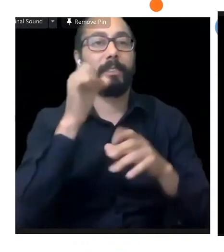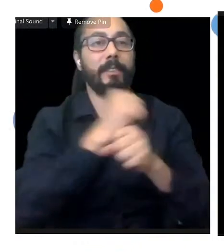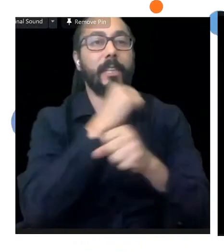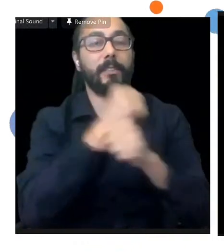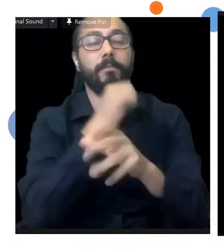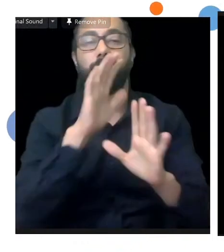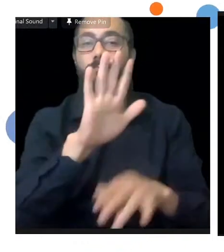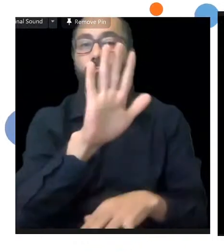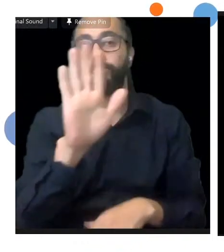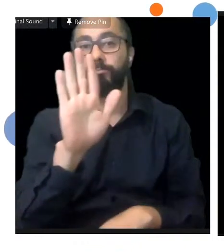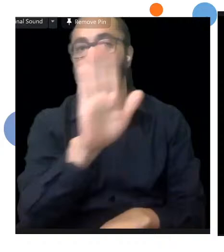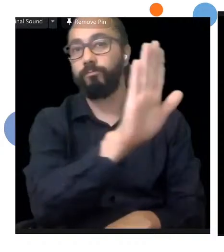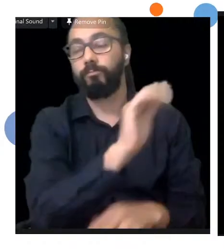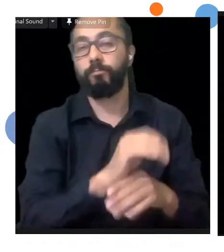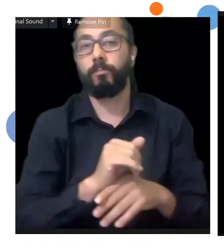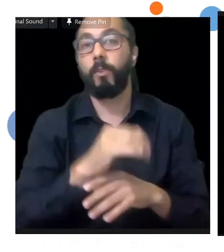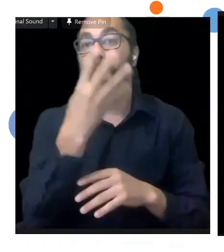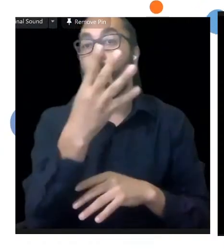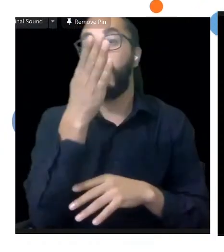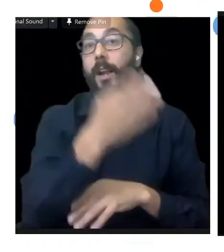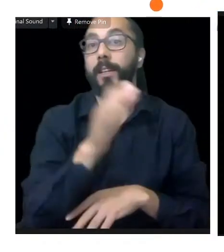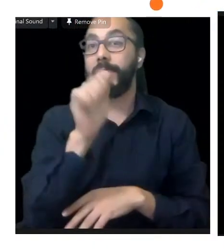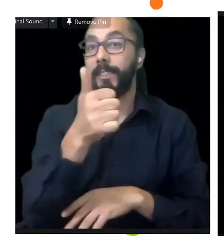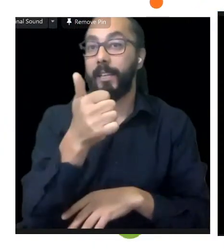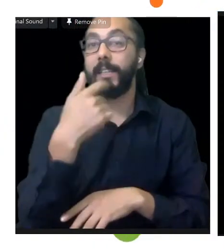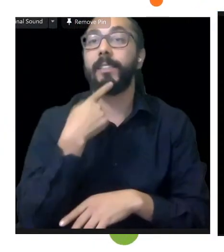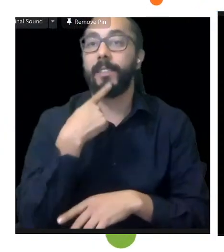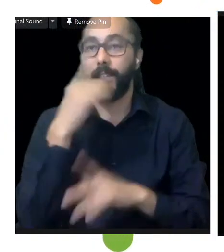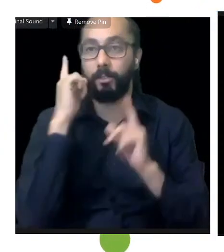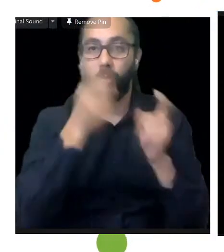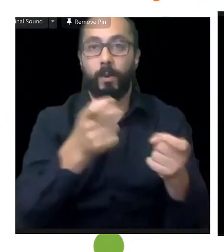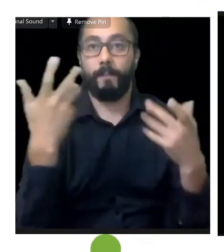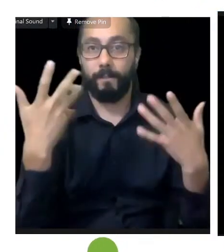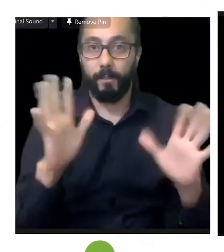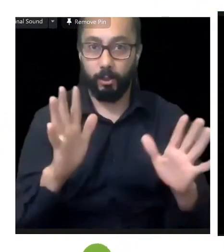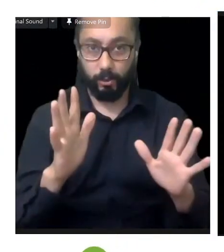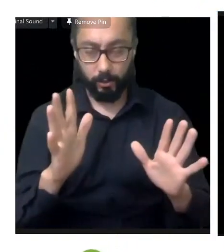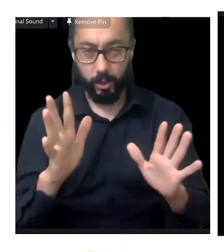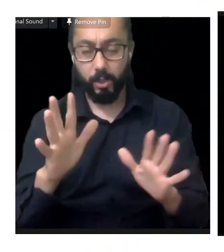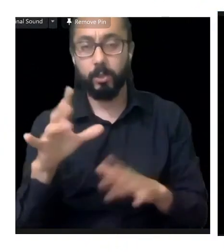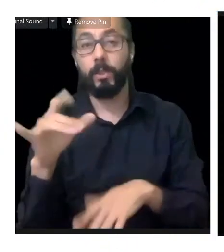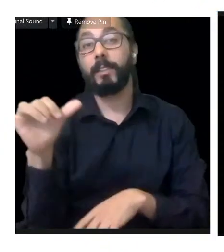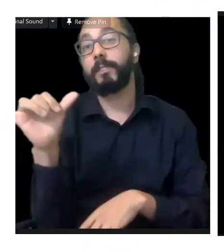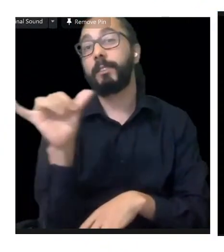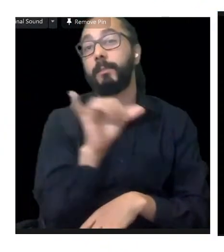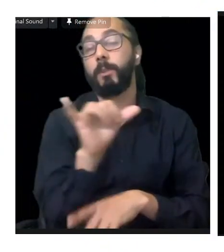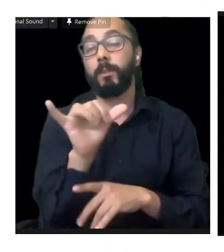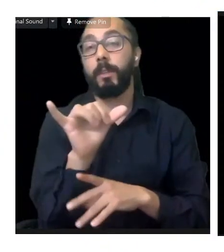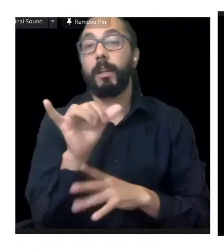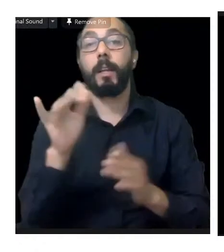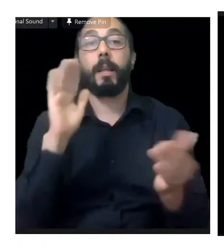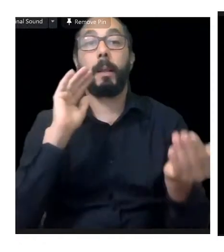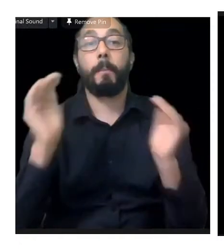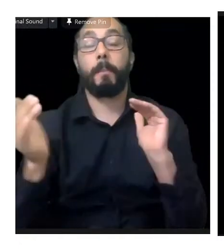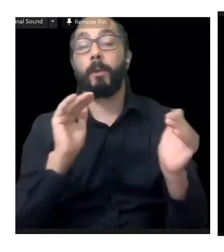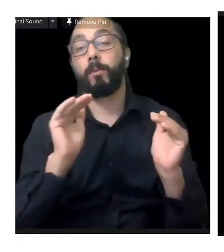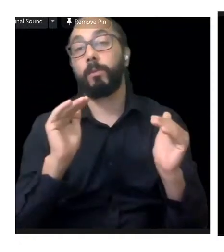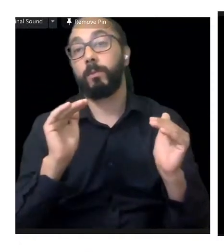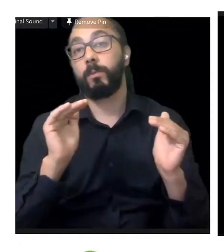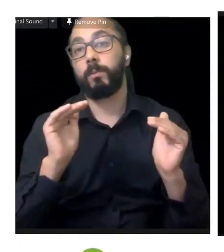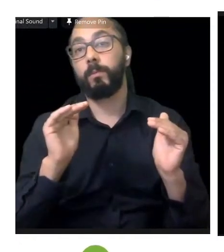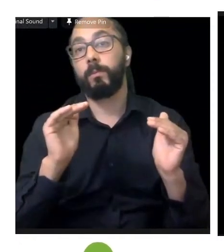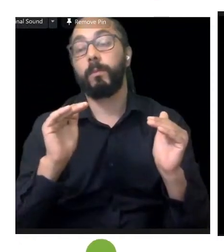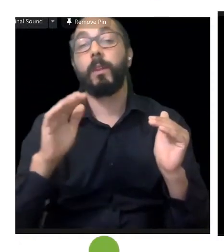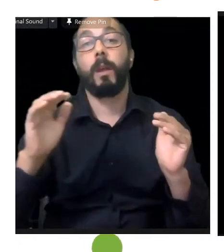in 2019. Fairly similar numbers in terms of what I'll say the proportion of culture goers that that do